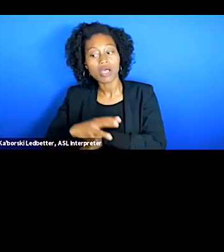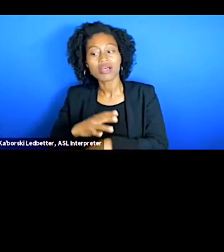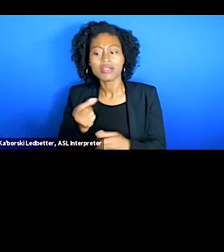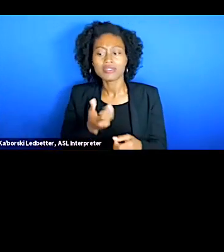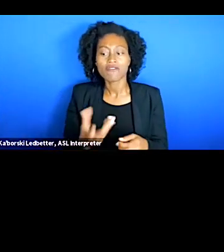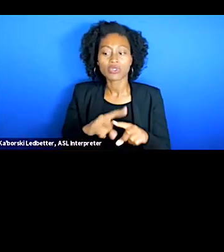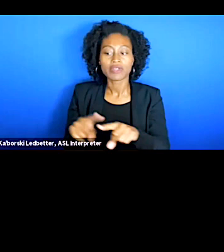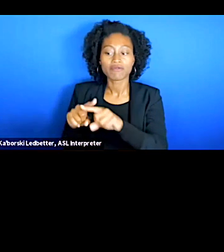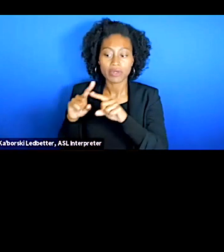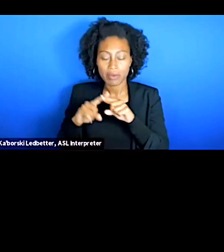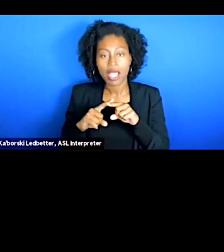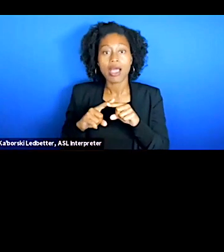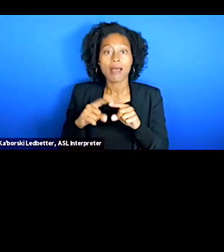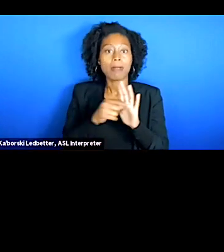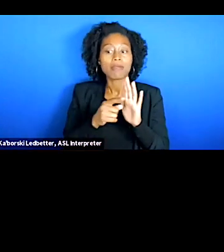of color.